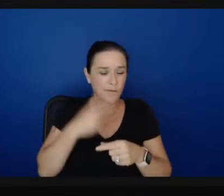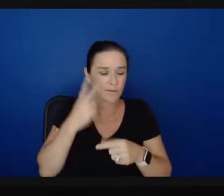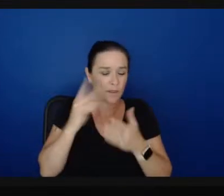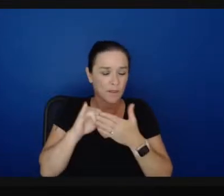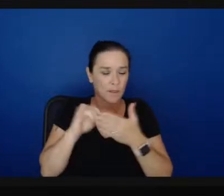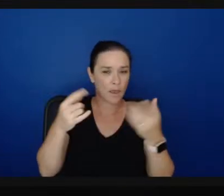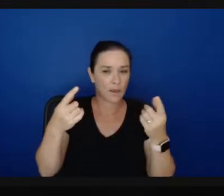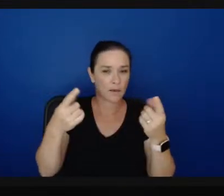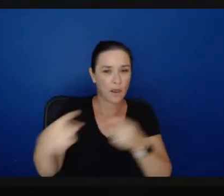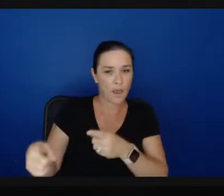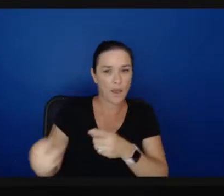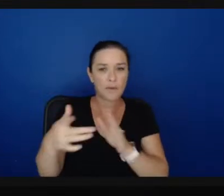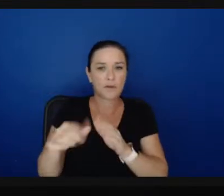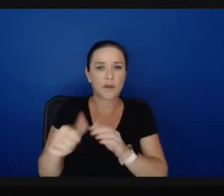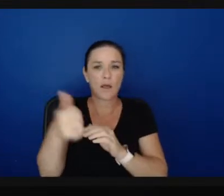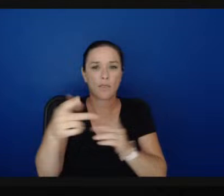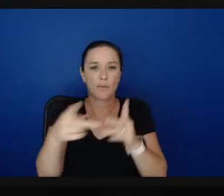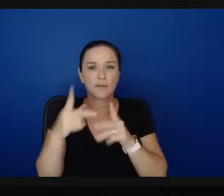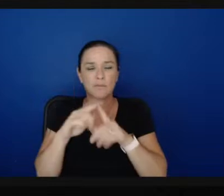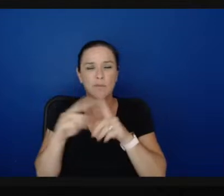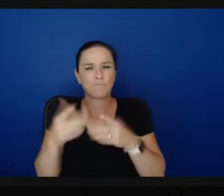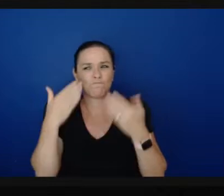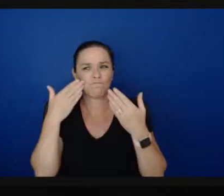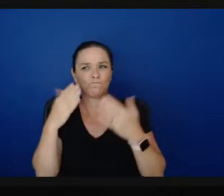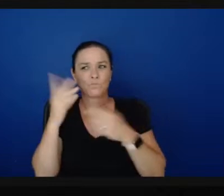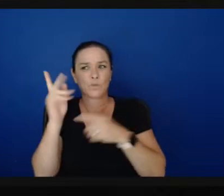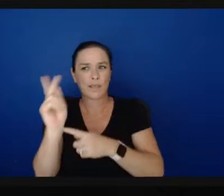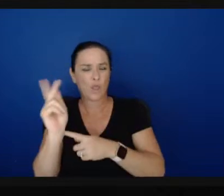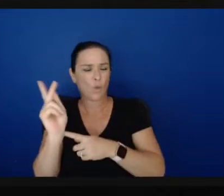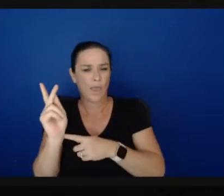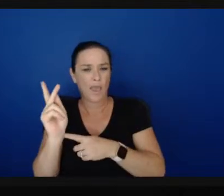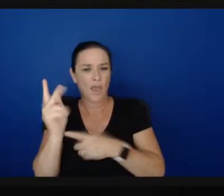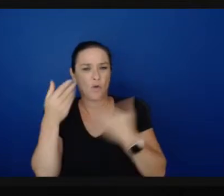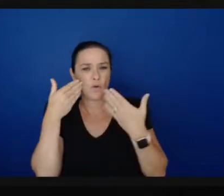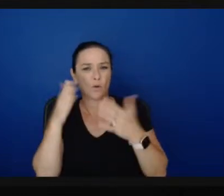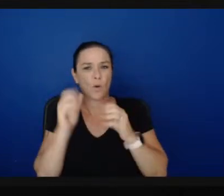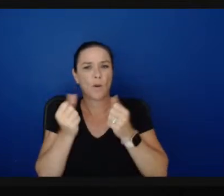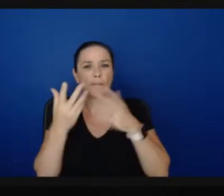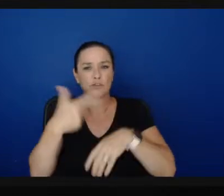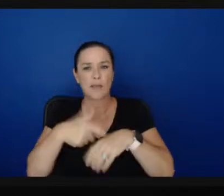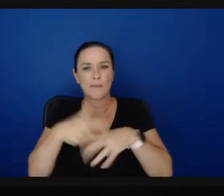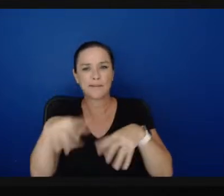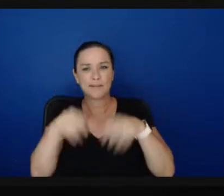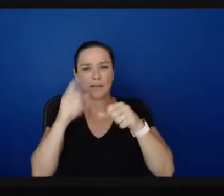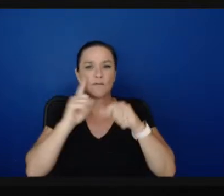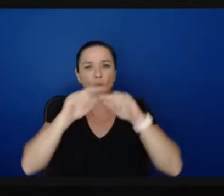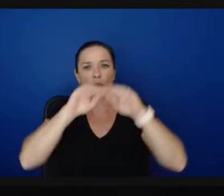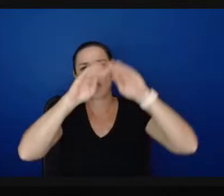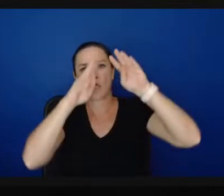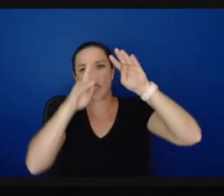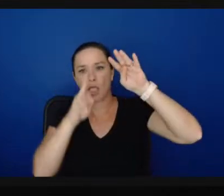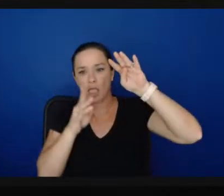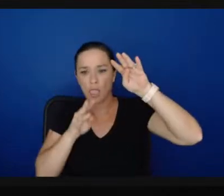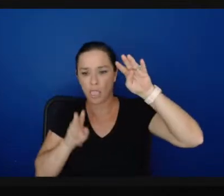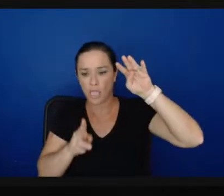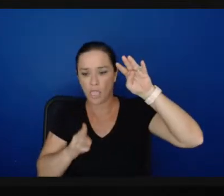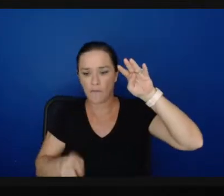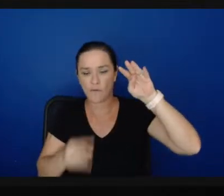It's not as clear on Kilauea how long the water takes to get down there and what effect it exactly has.